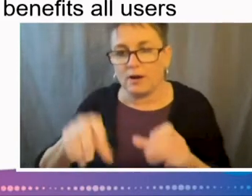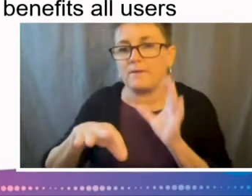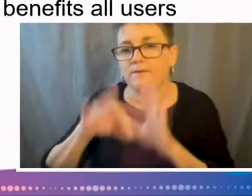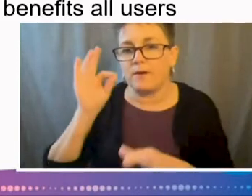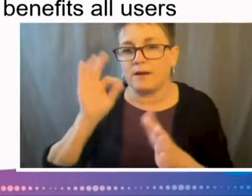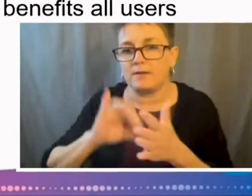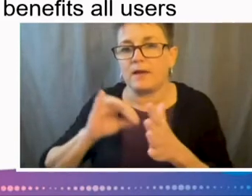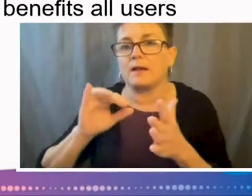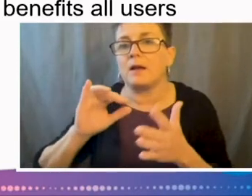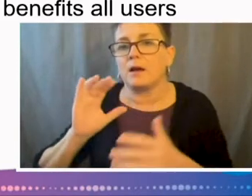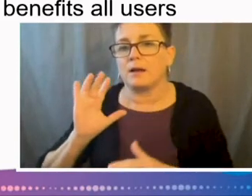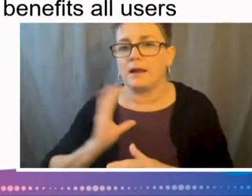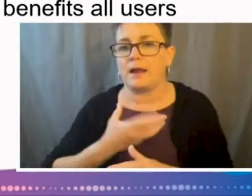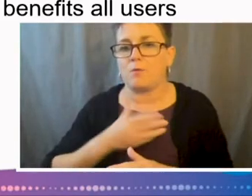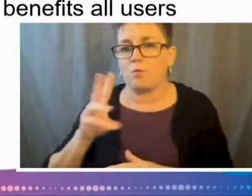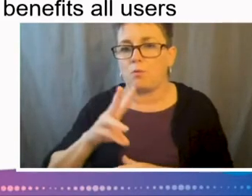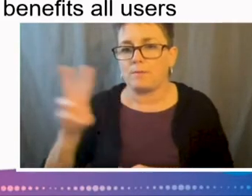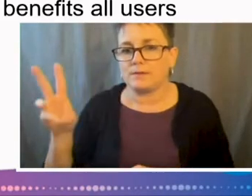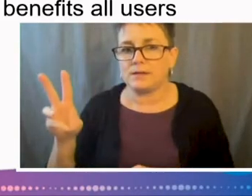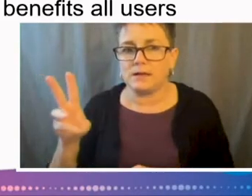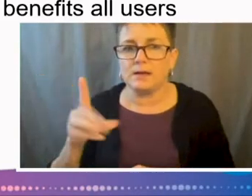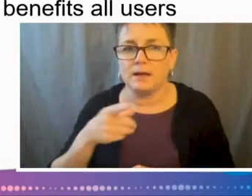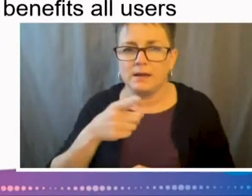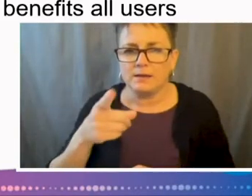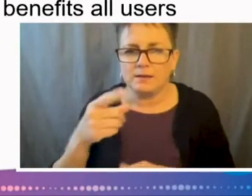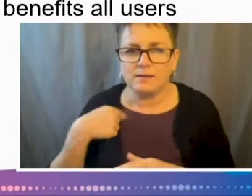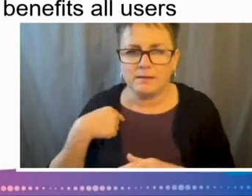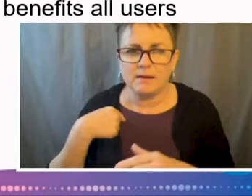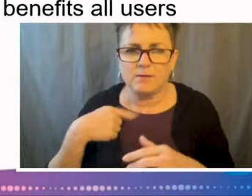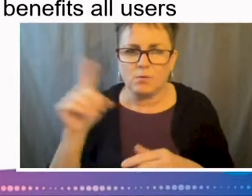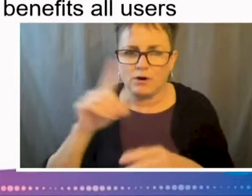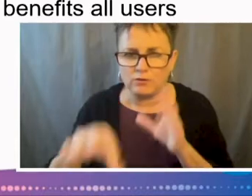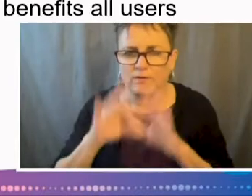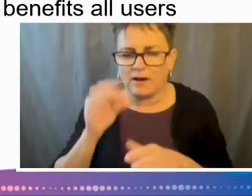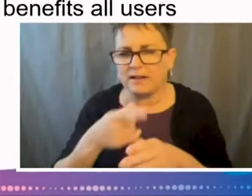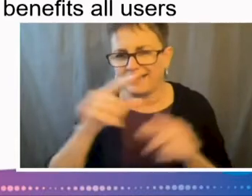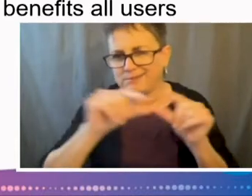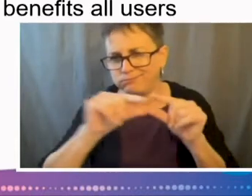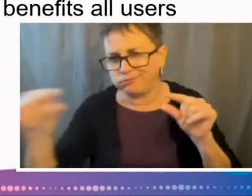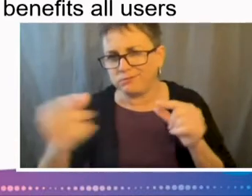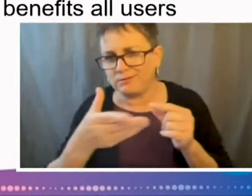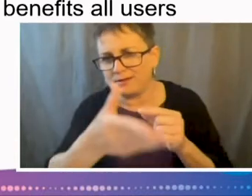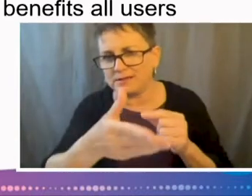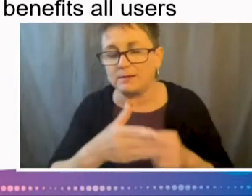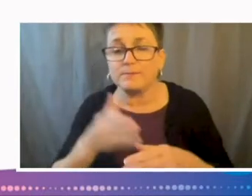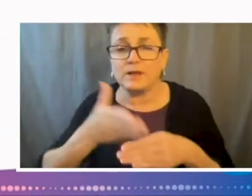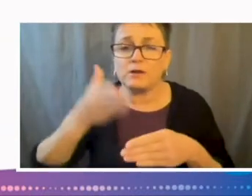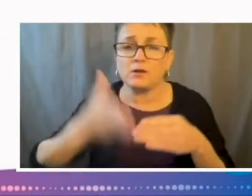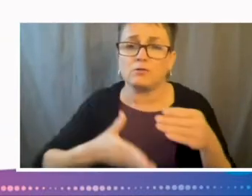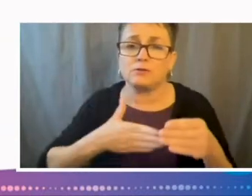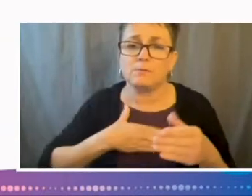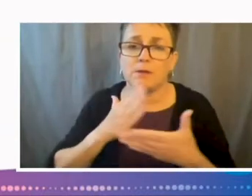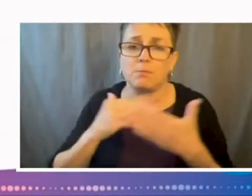on the webpage at the address that's posted. And that concludes my portion of the presentation.